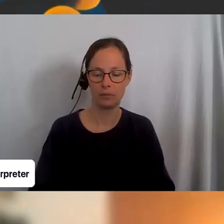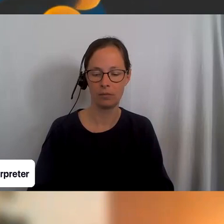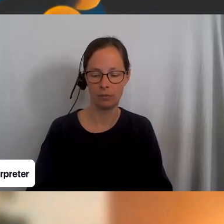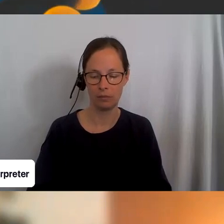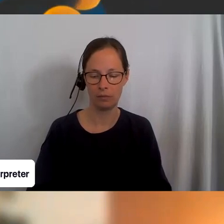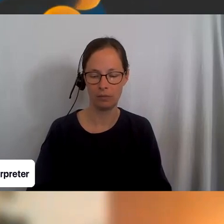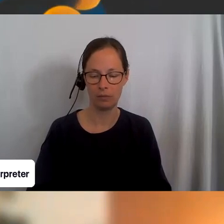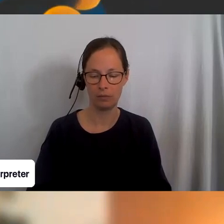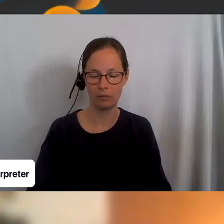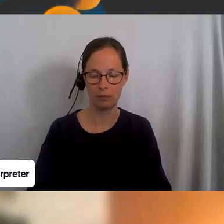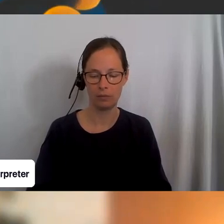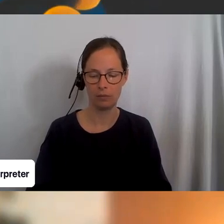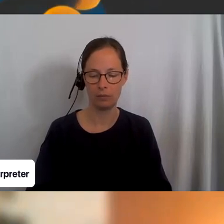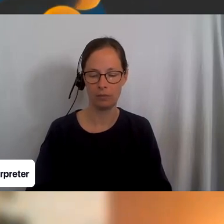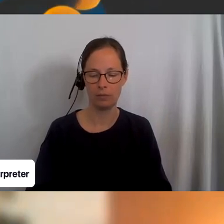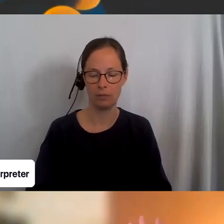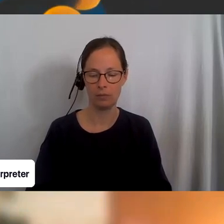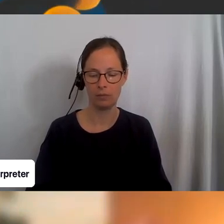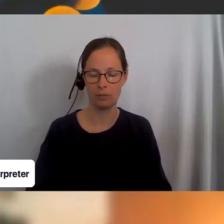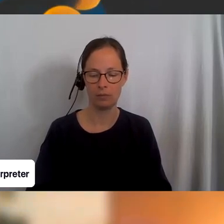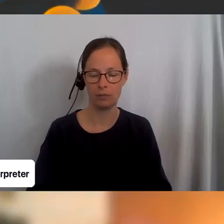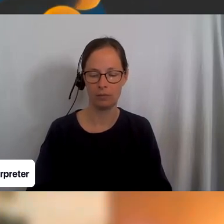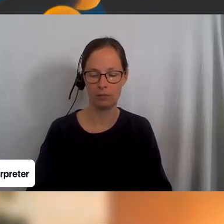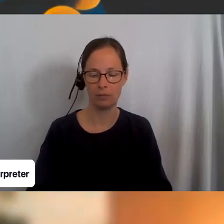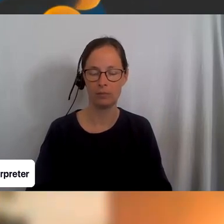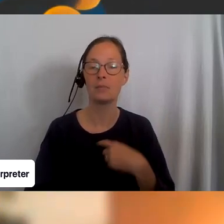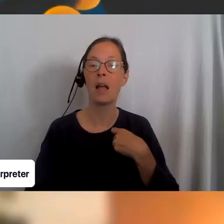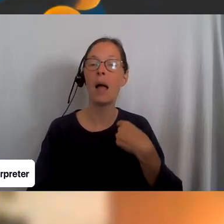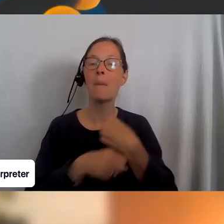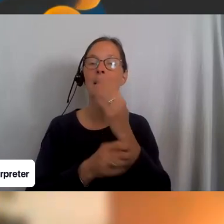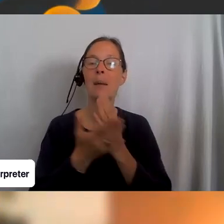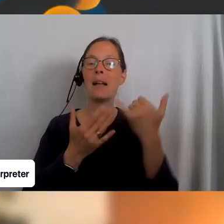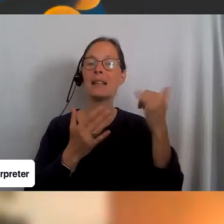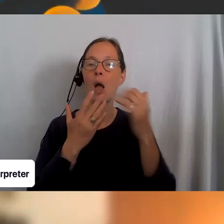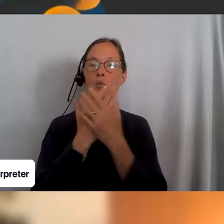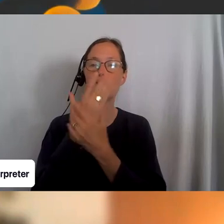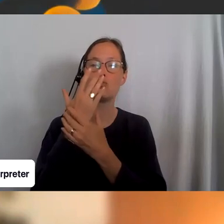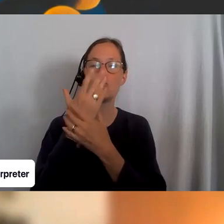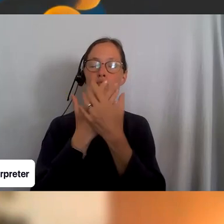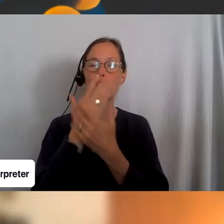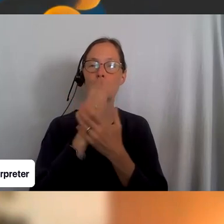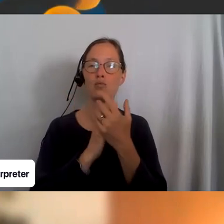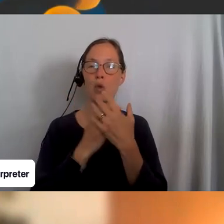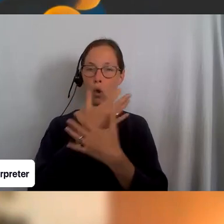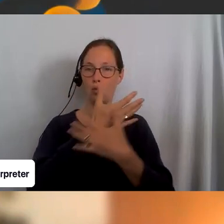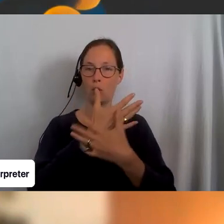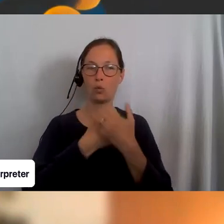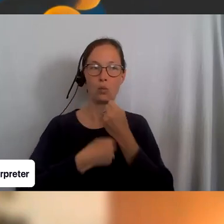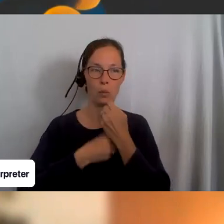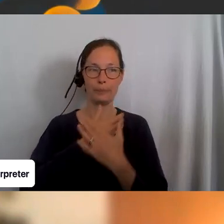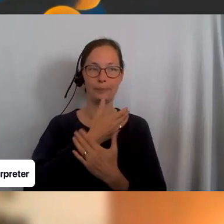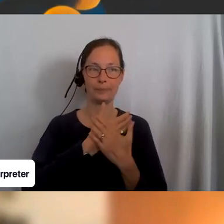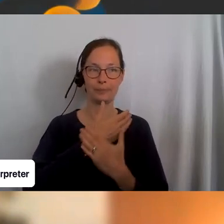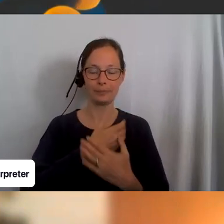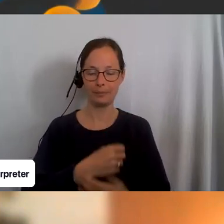The wrist gloves. warmers. Beautiful. Yeah, little wrist warmers. Those are cool. I love it. I love it. That